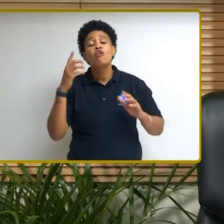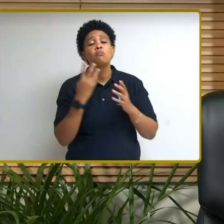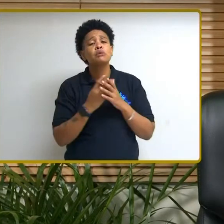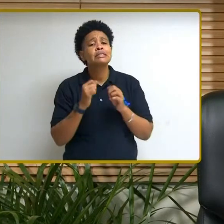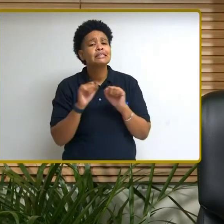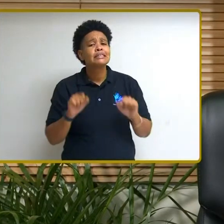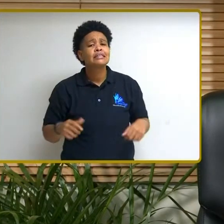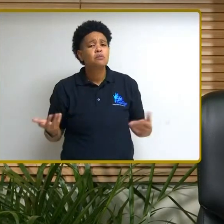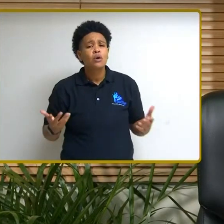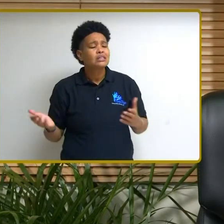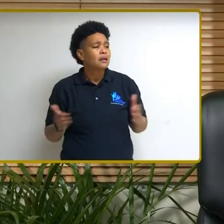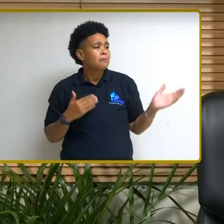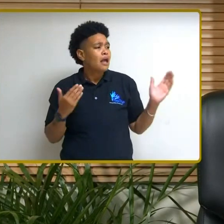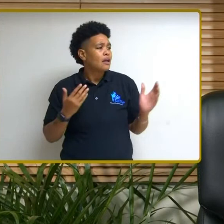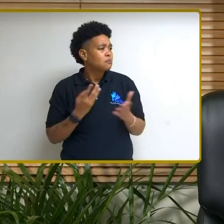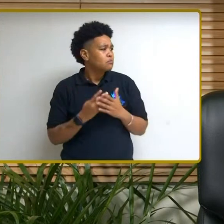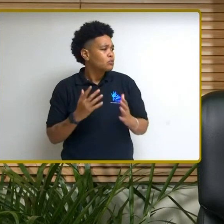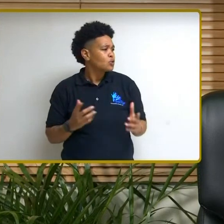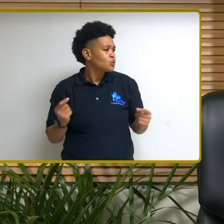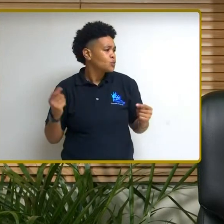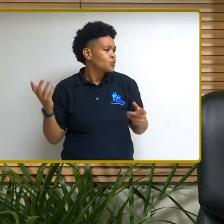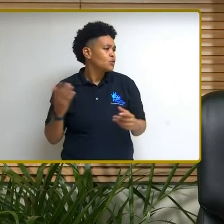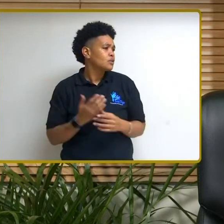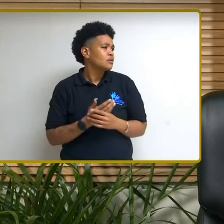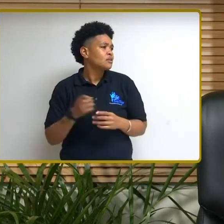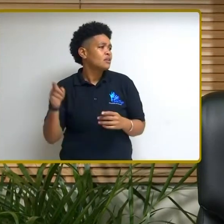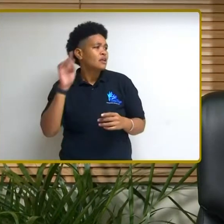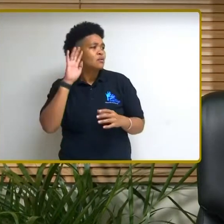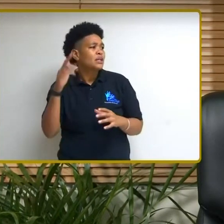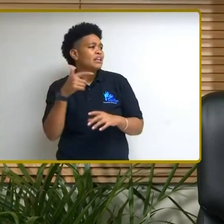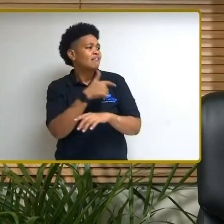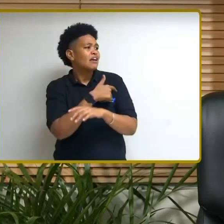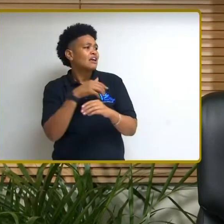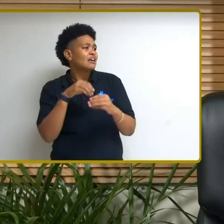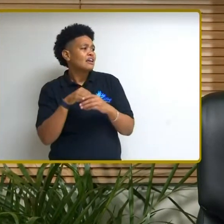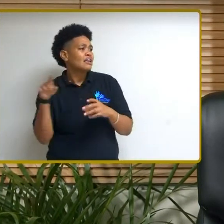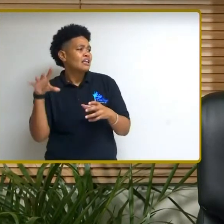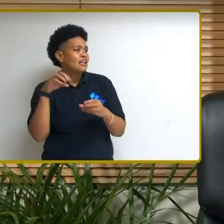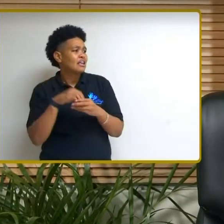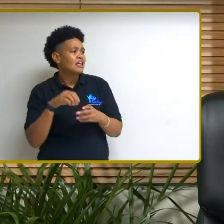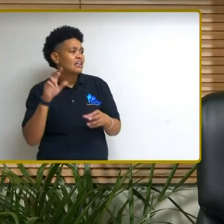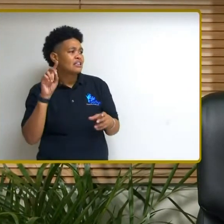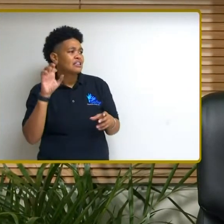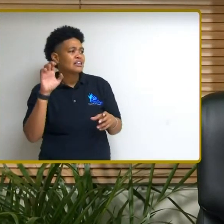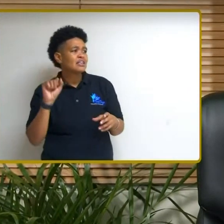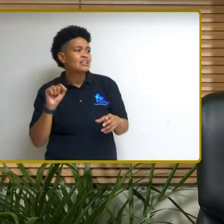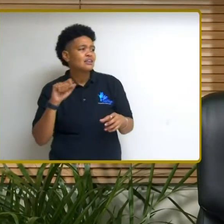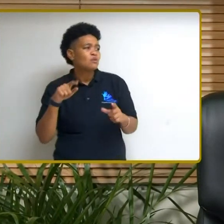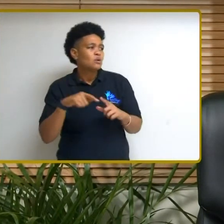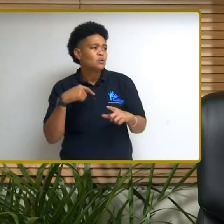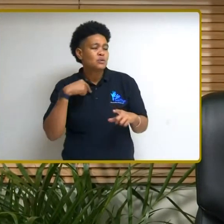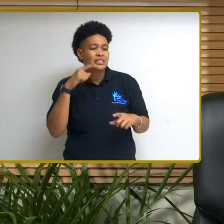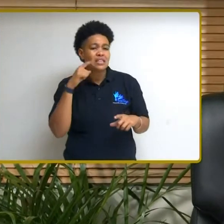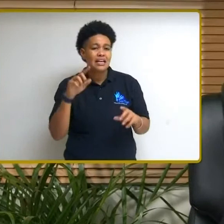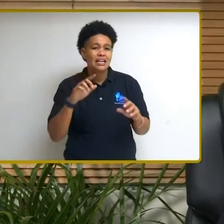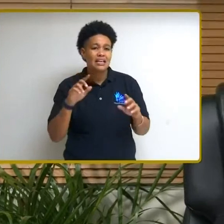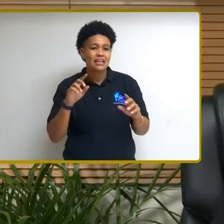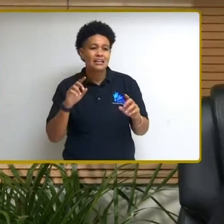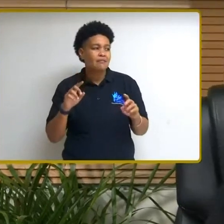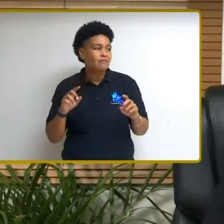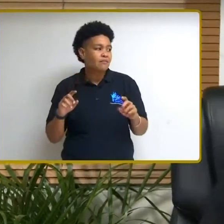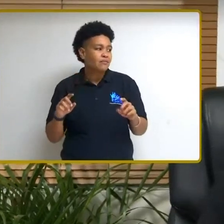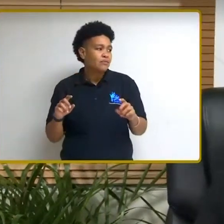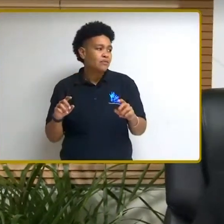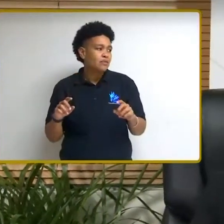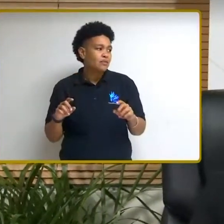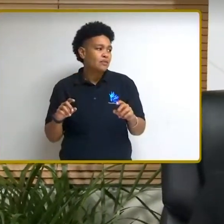systems, the inmates in prisons? They will be vaccinated they're part of DCS. So when we say DCS, we include the